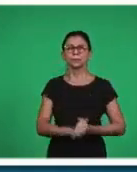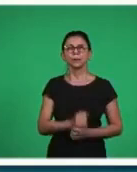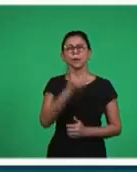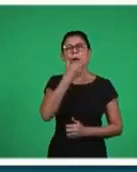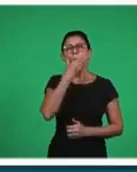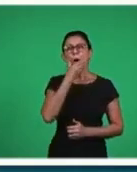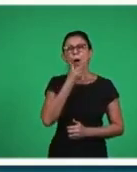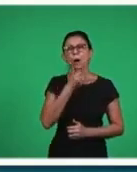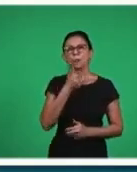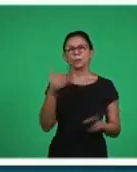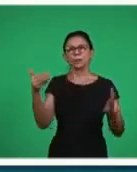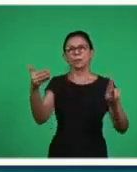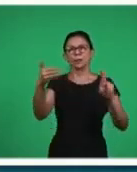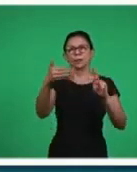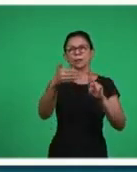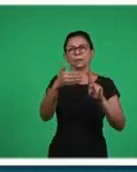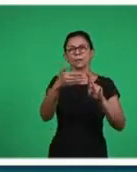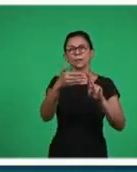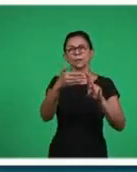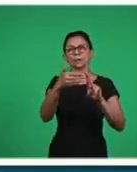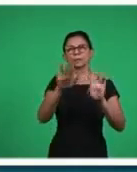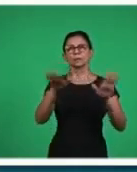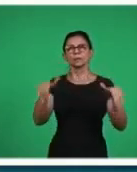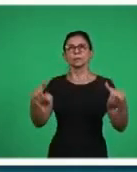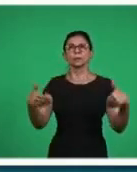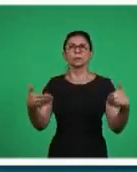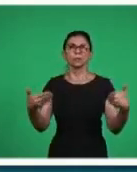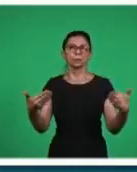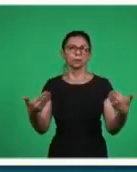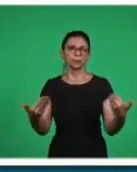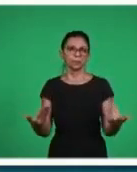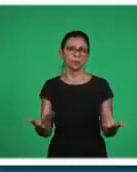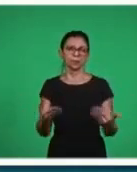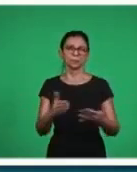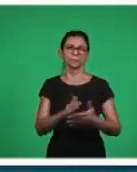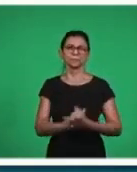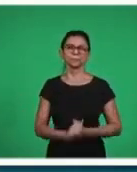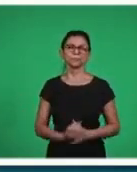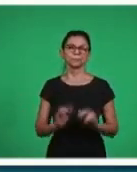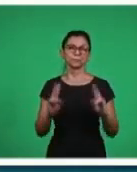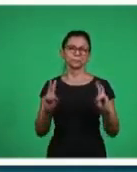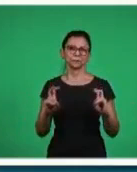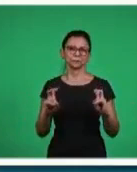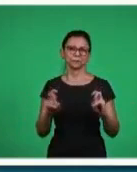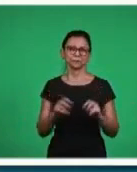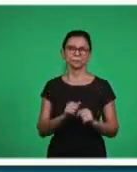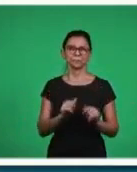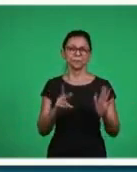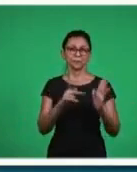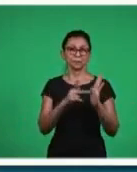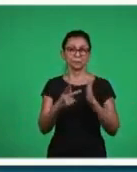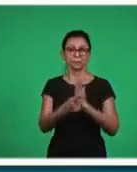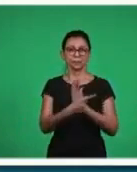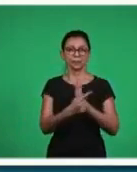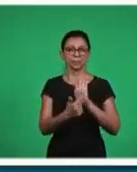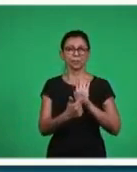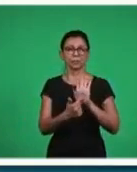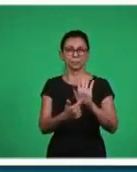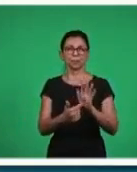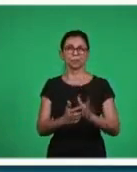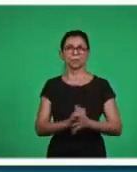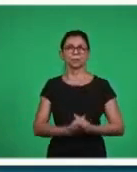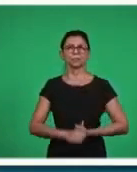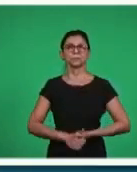the expression, a certain man. So the brethren can look on the parable, throughout the parable, and they will find